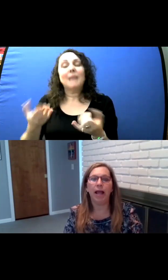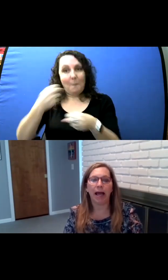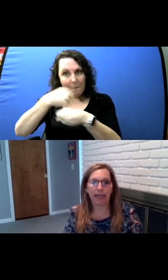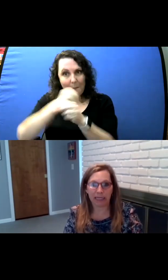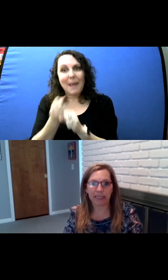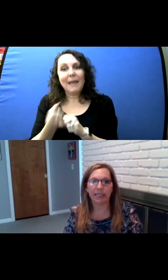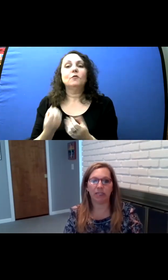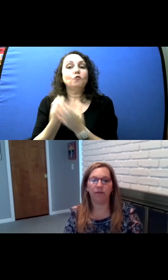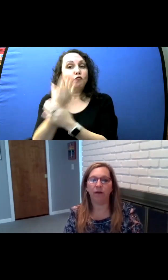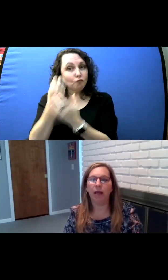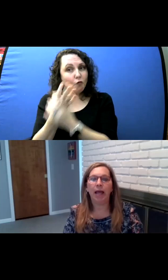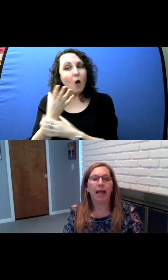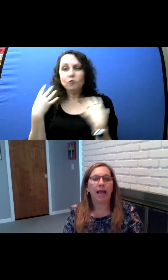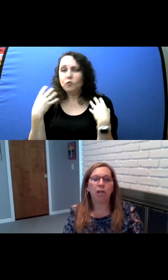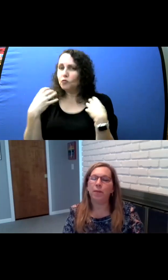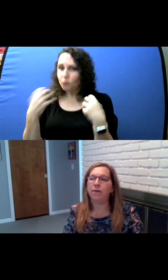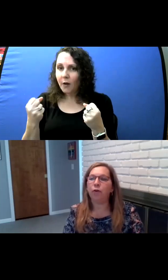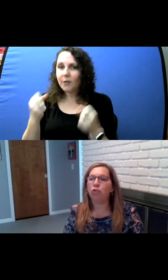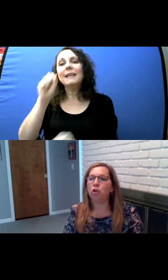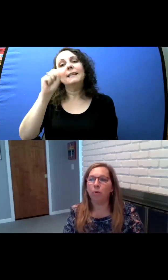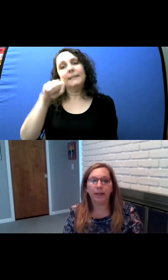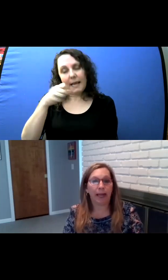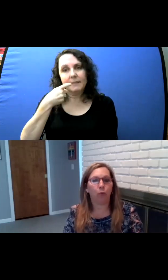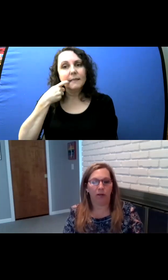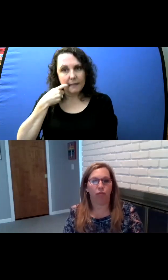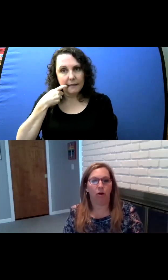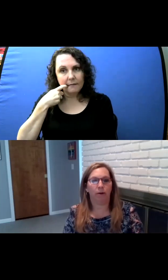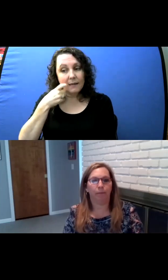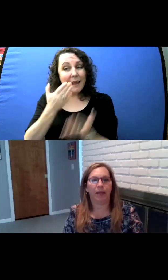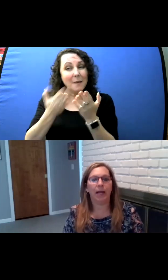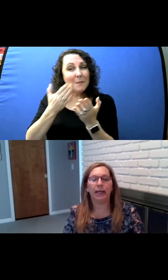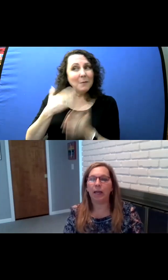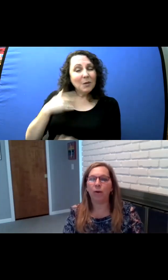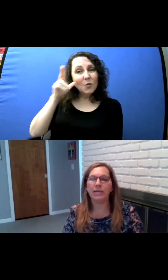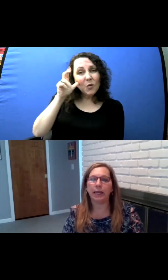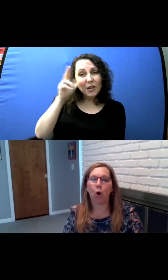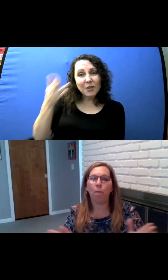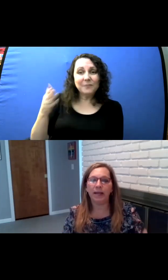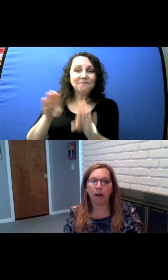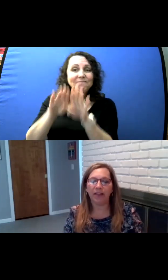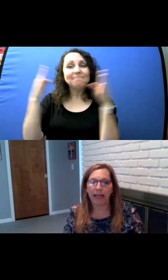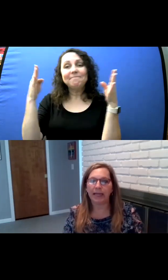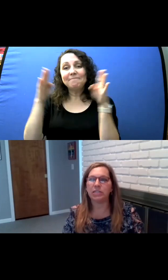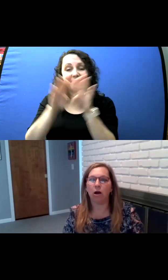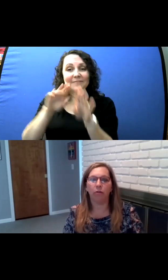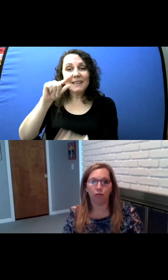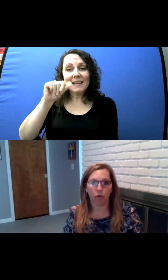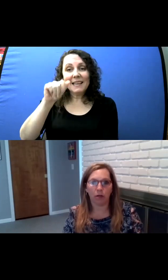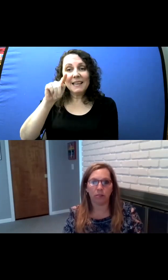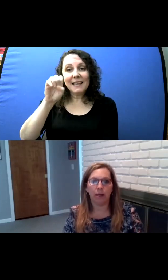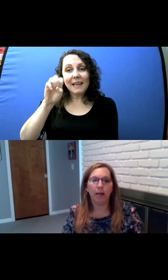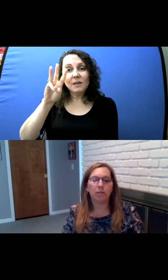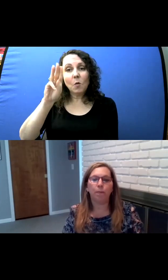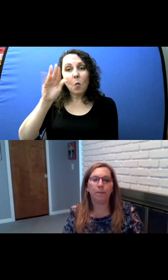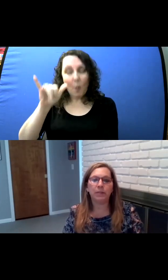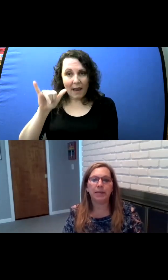stronger and it is addictive. And you may have heard the term gateway drug. Okay, a gateway is like opening up the gates to other